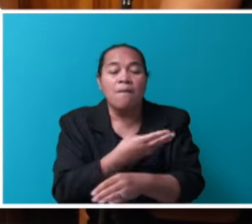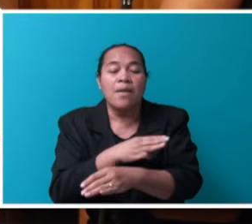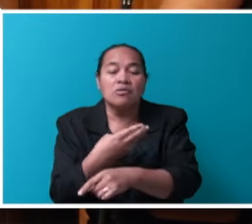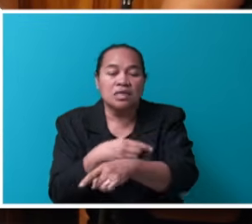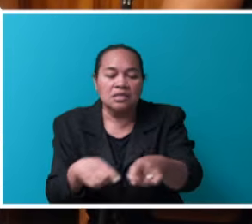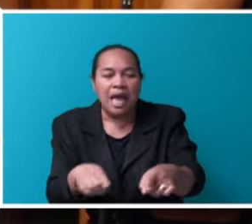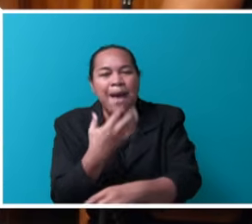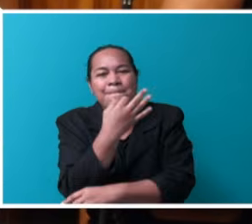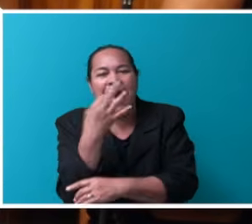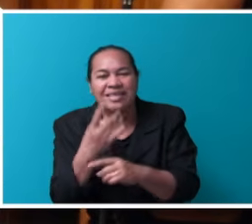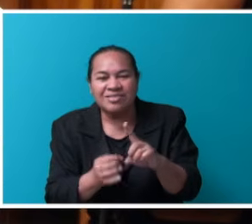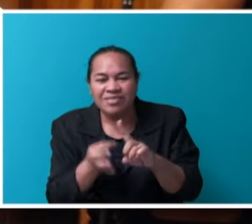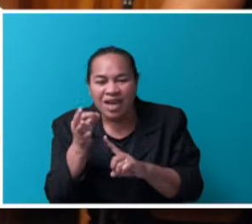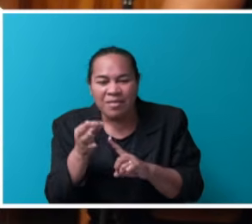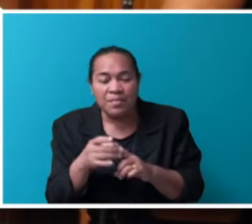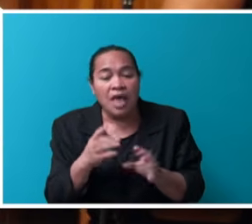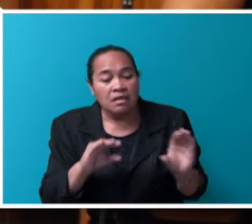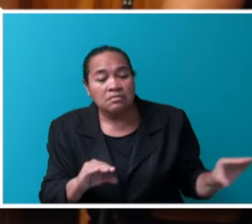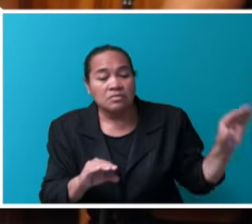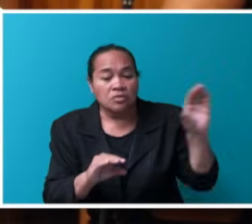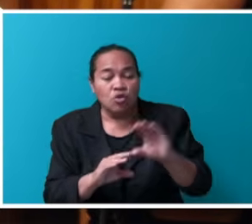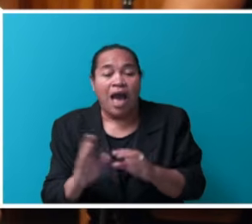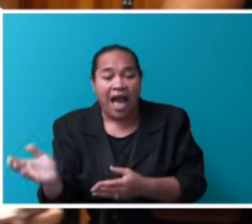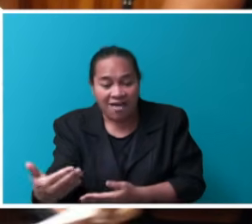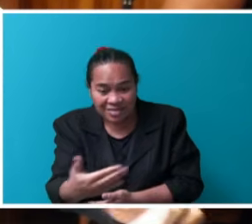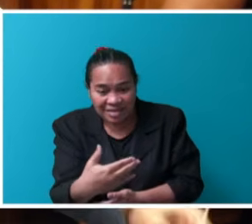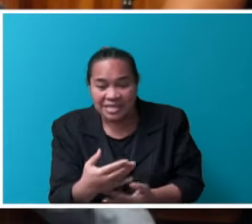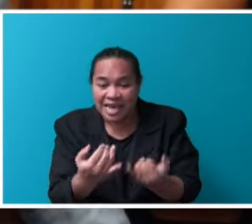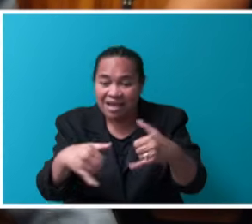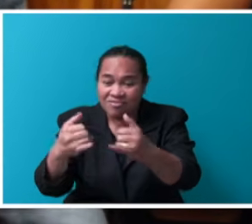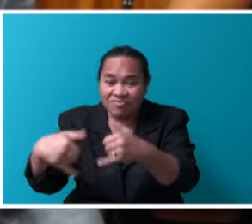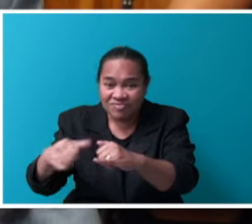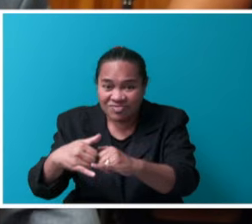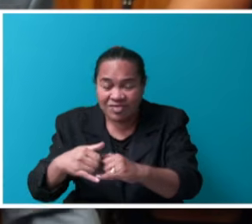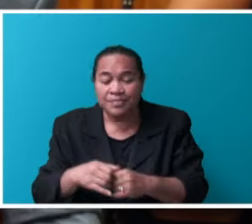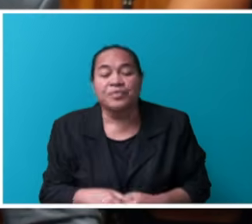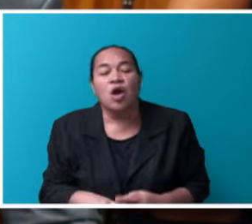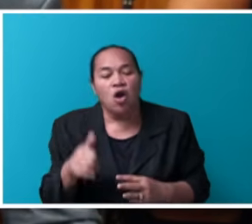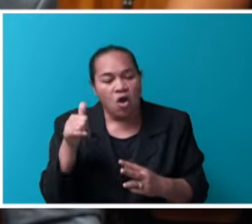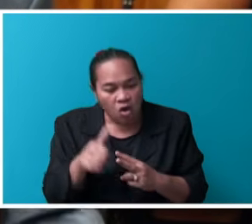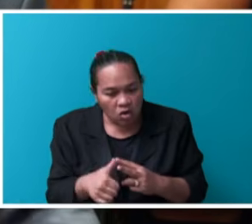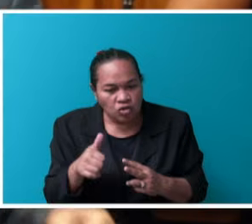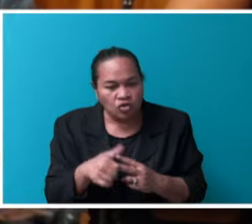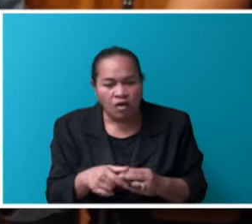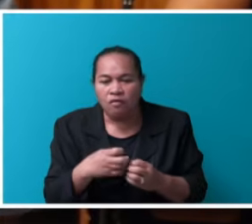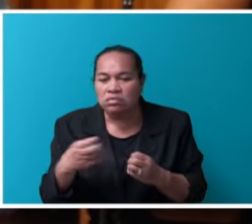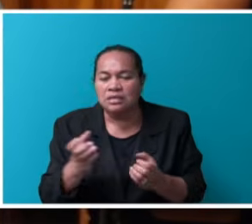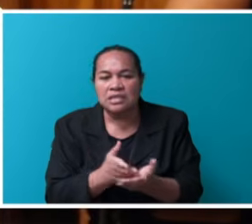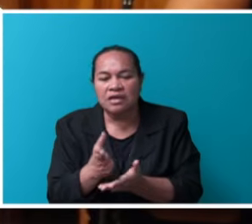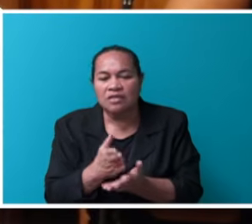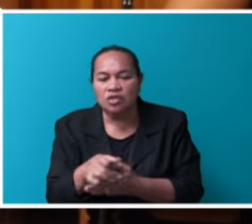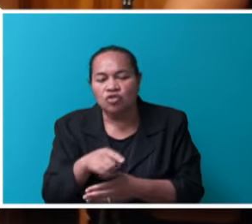development, subsidy for harvesting pine in maritime areas, and for extension services through the Fiji Pine